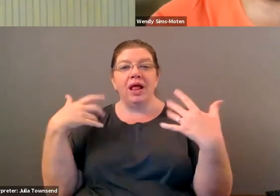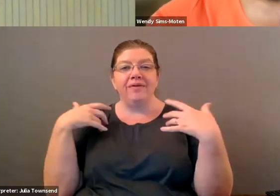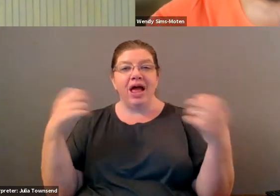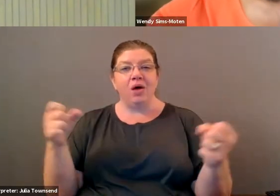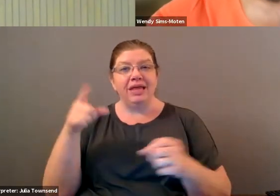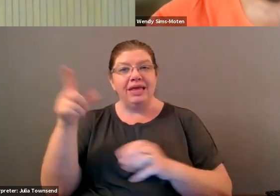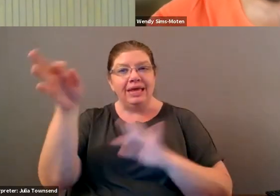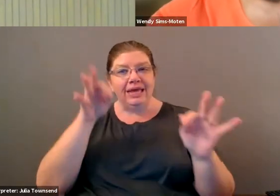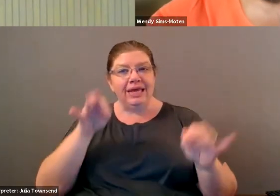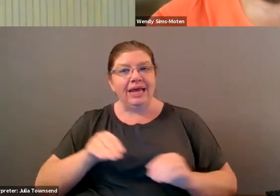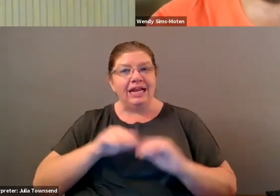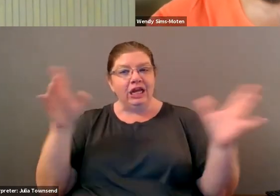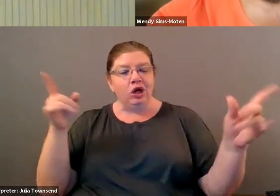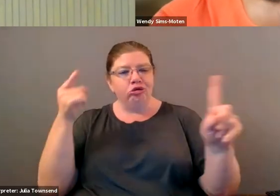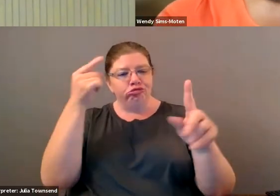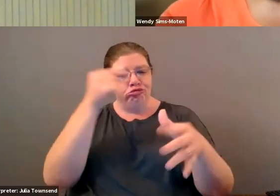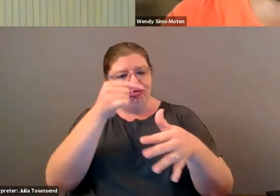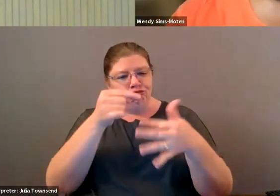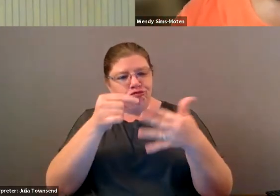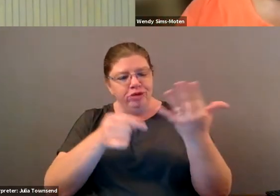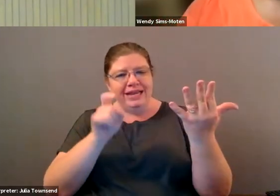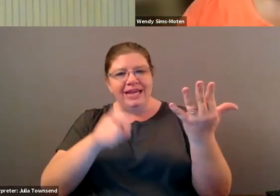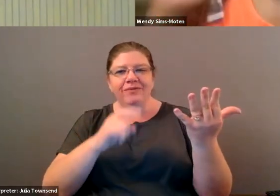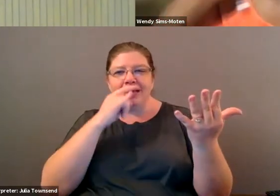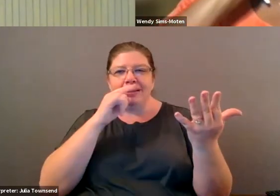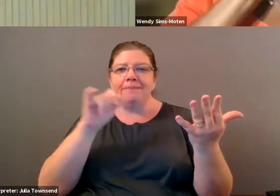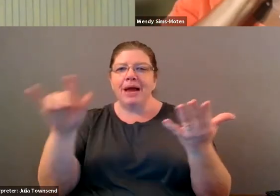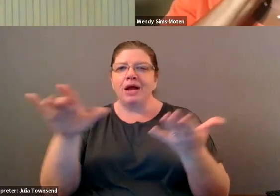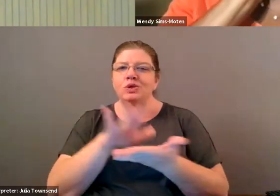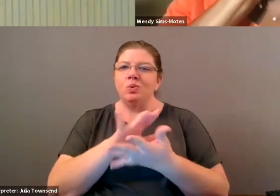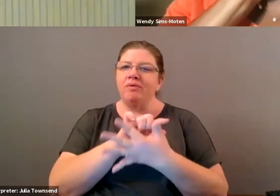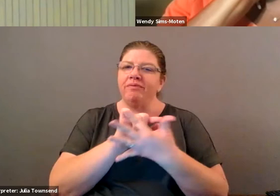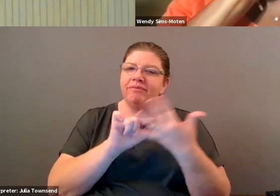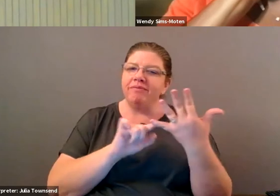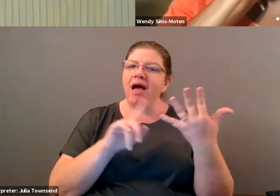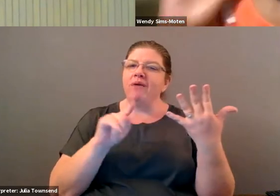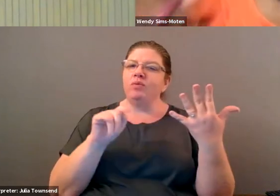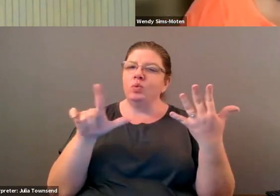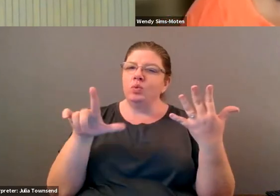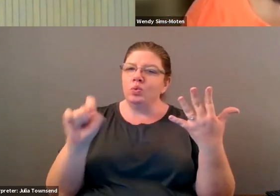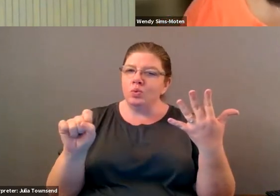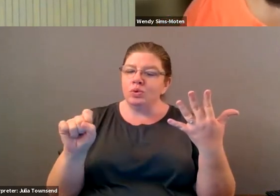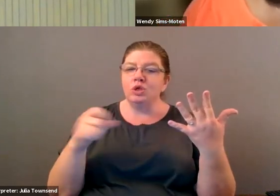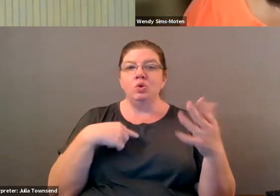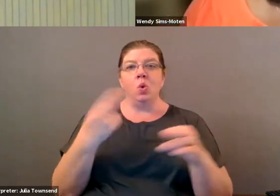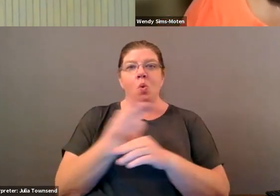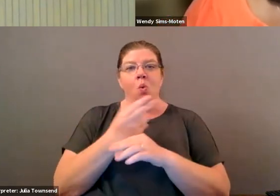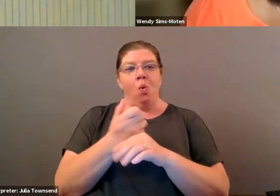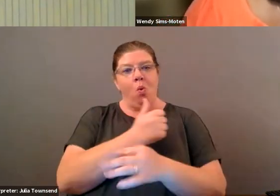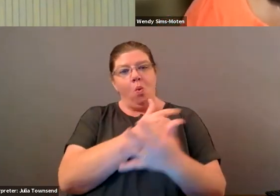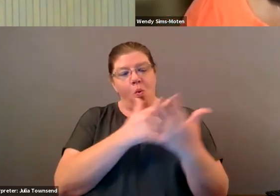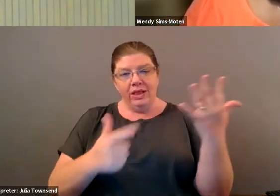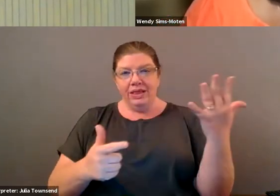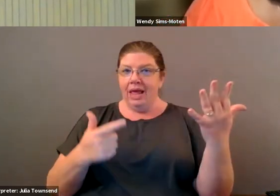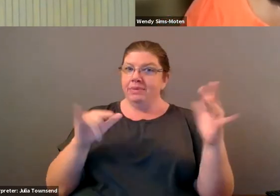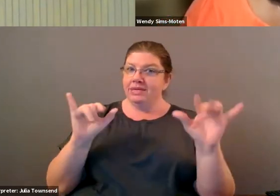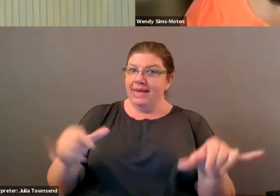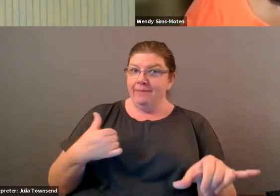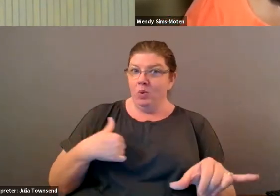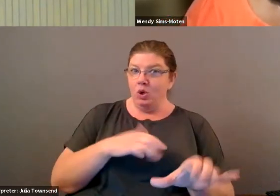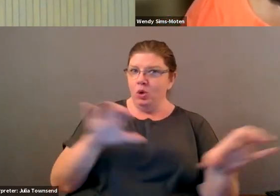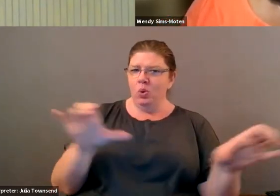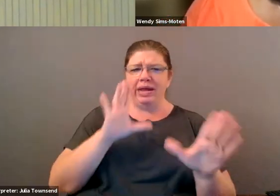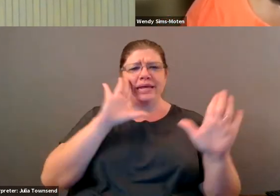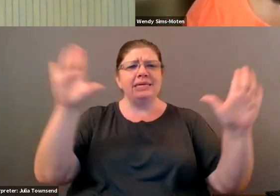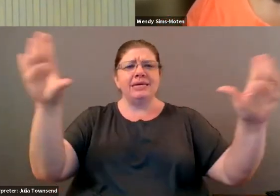what's needed for kids to go back to school. And these are the five tools. And to employ them all, as we are doing, is